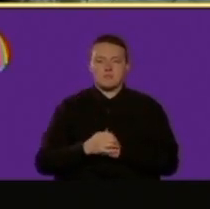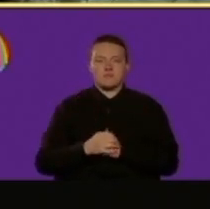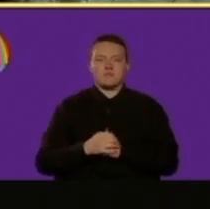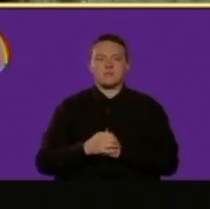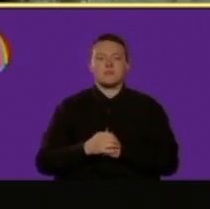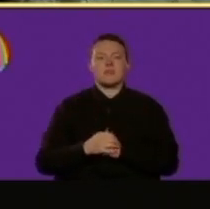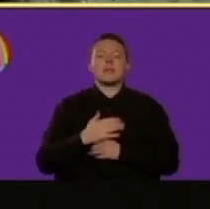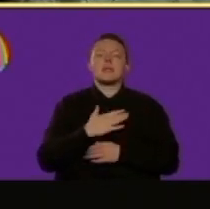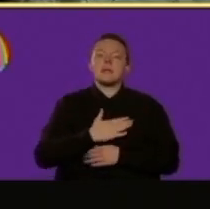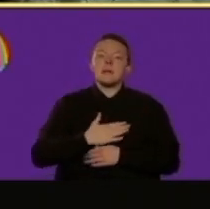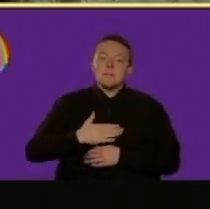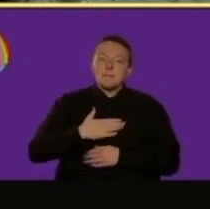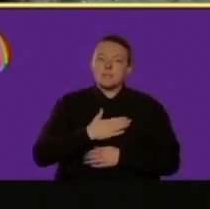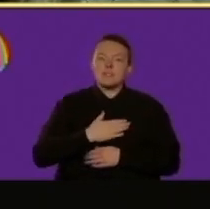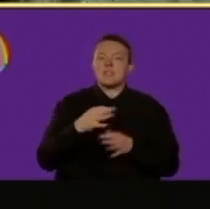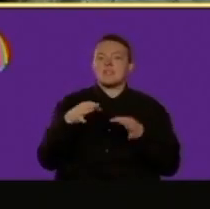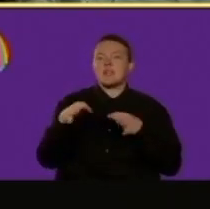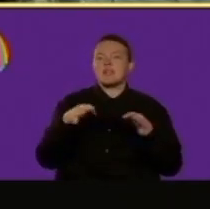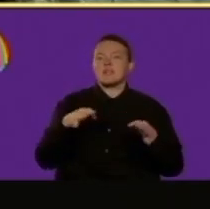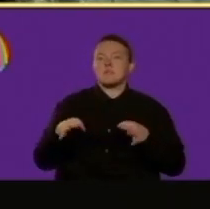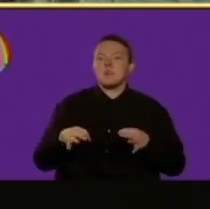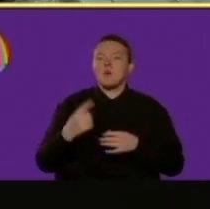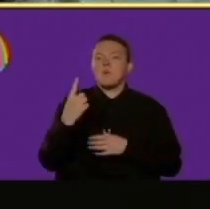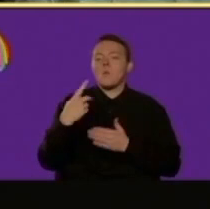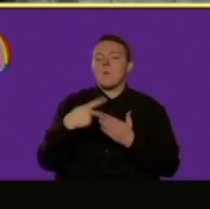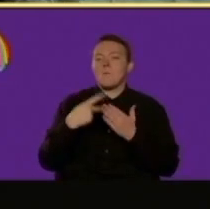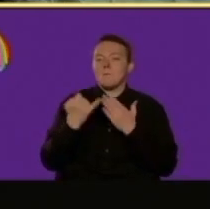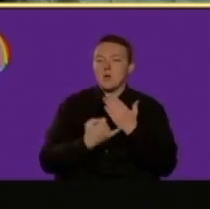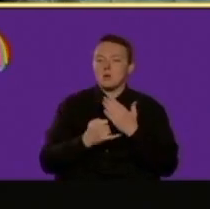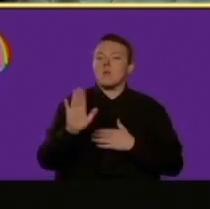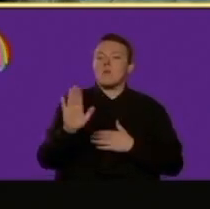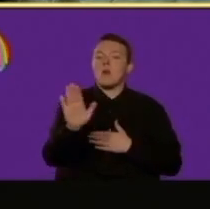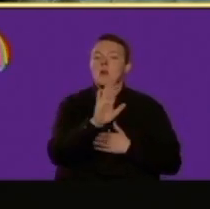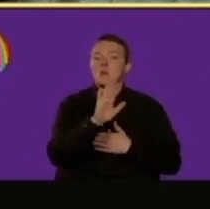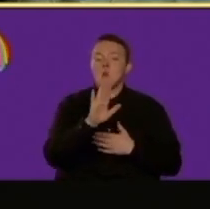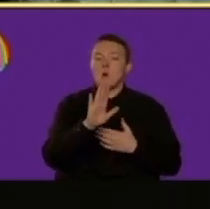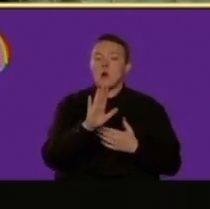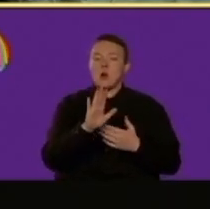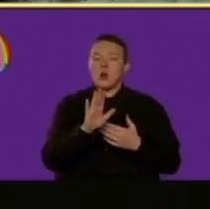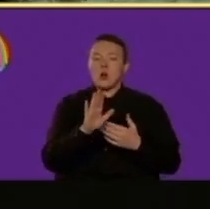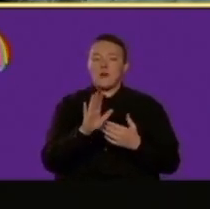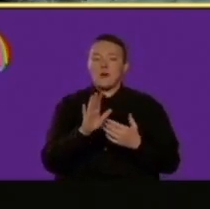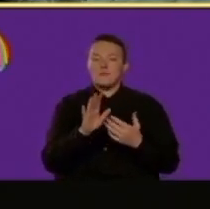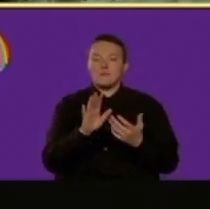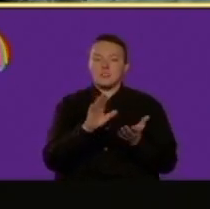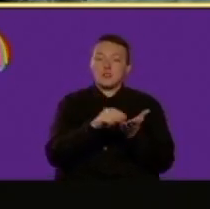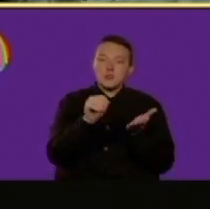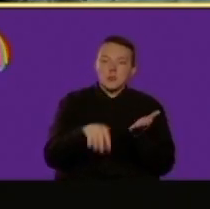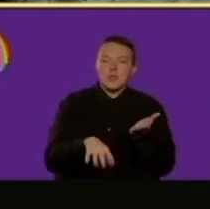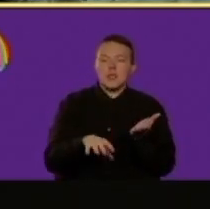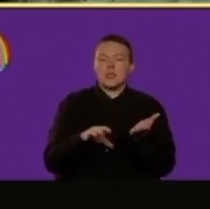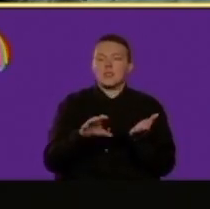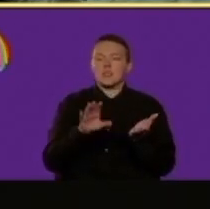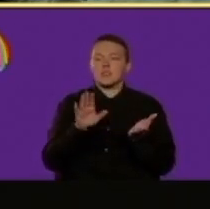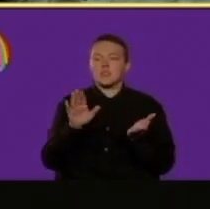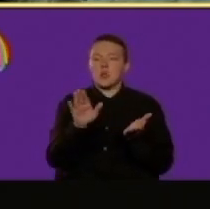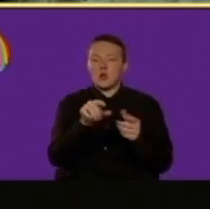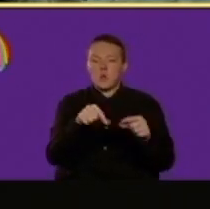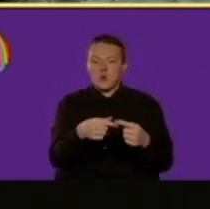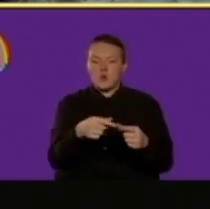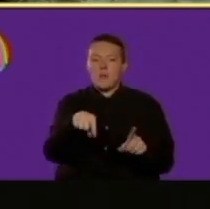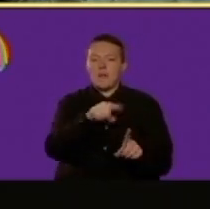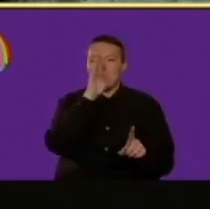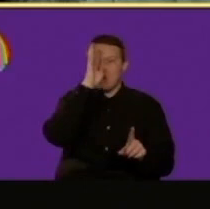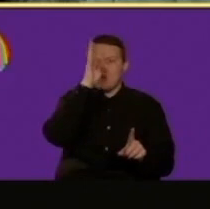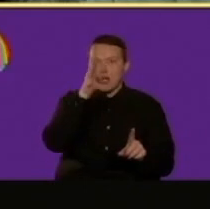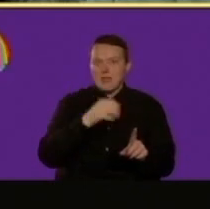historia. We wanted to share a story about us testing the first prototype, we went to a